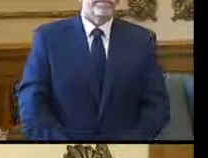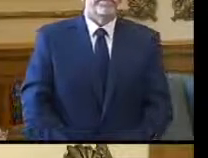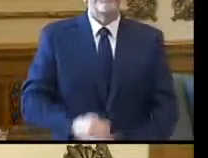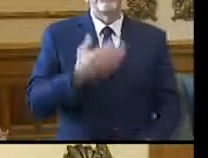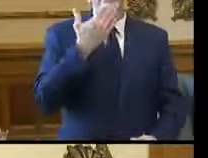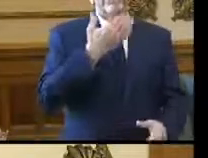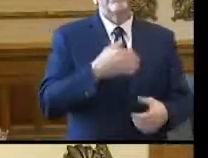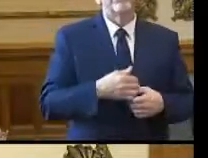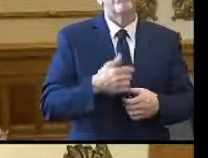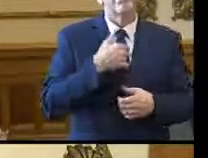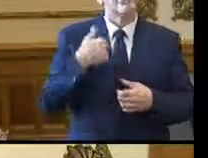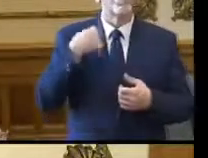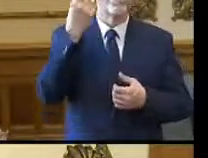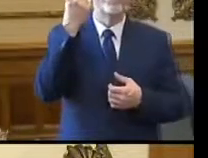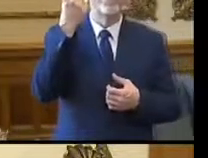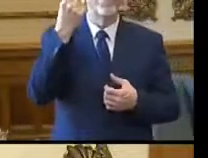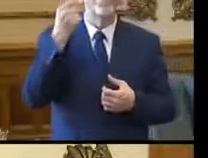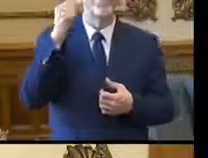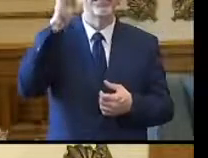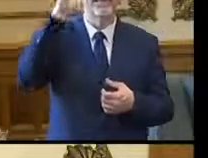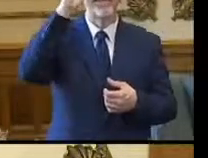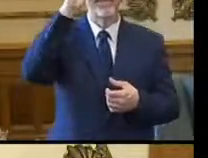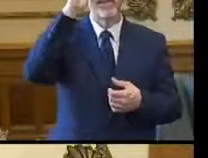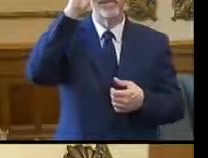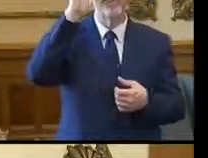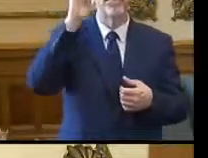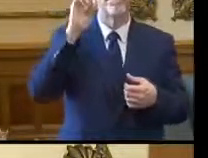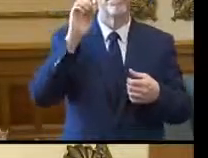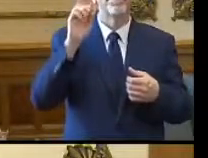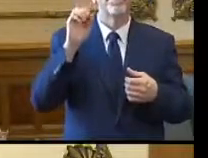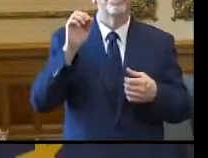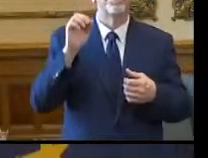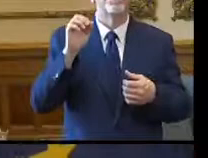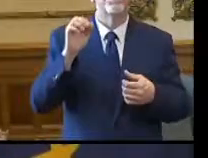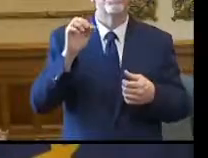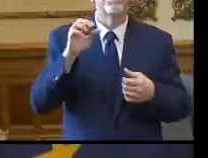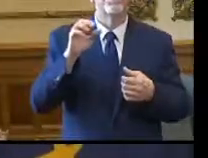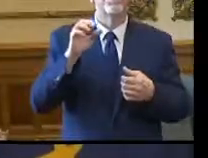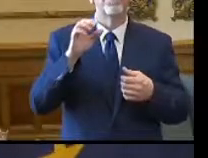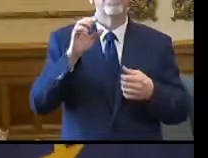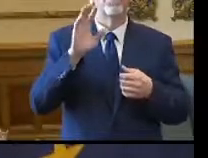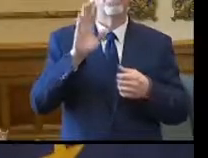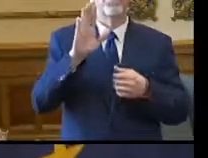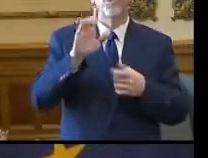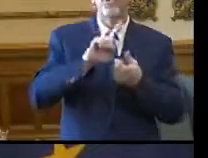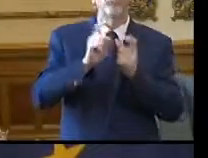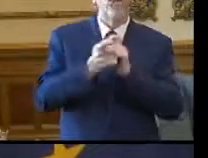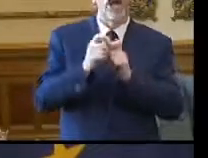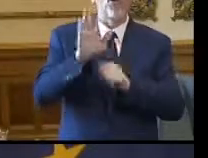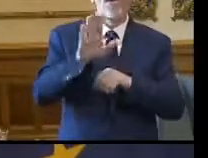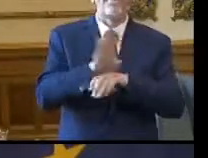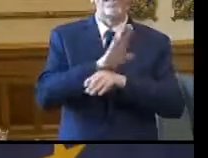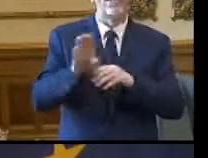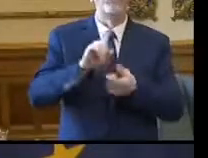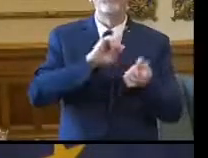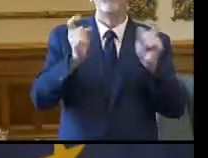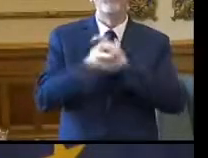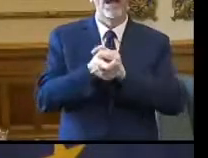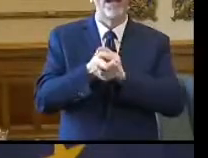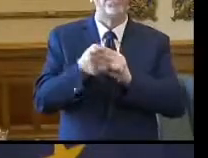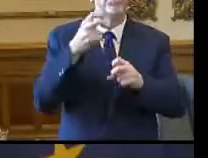Joe. We understand that converting your business model is hard,